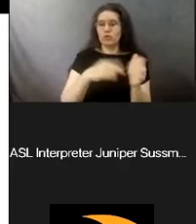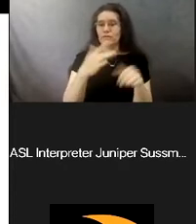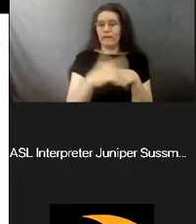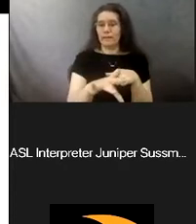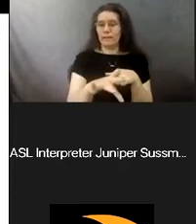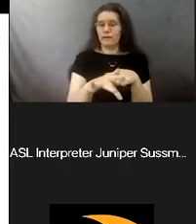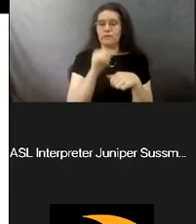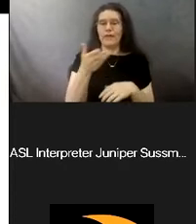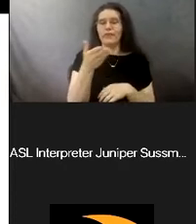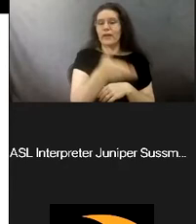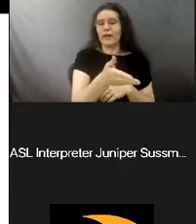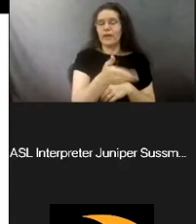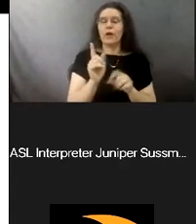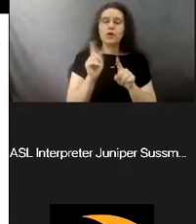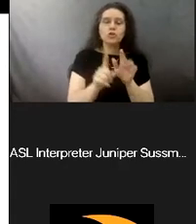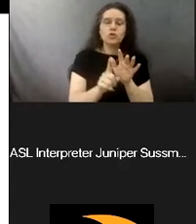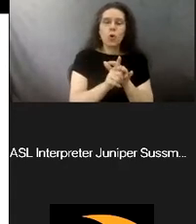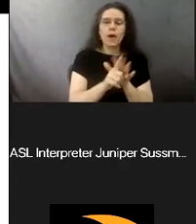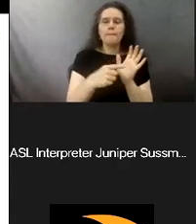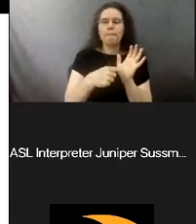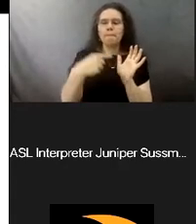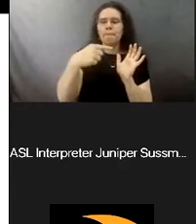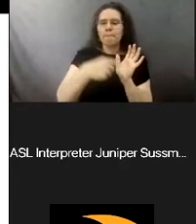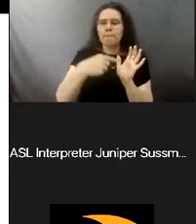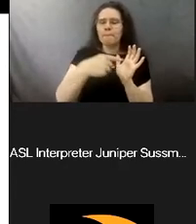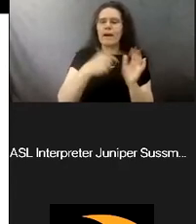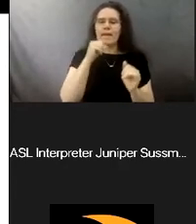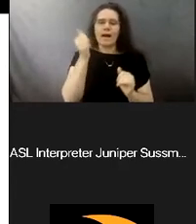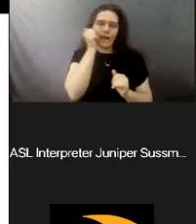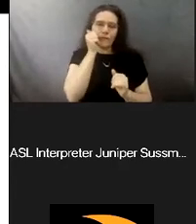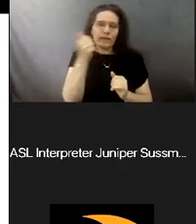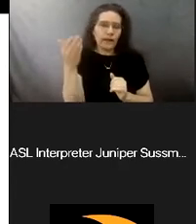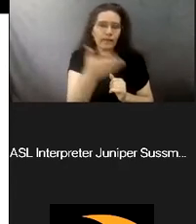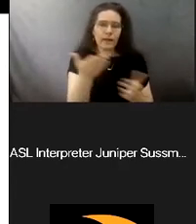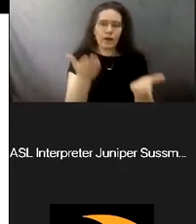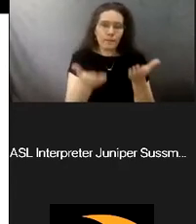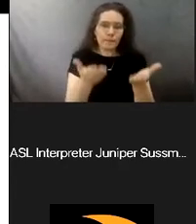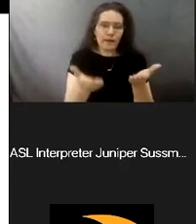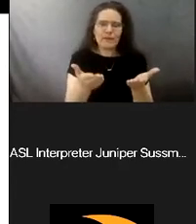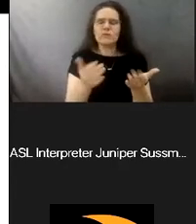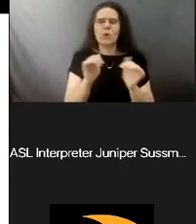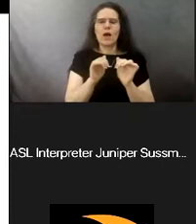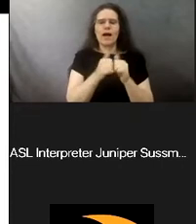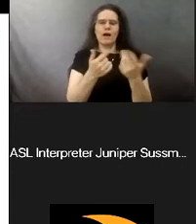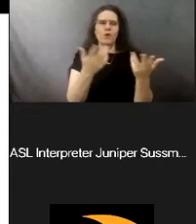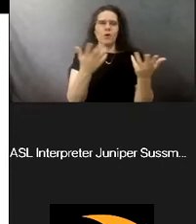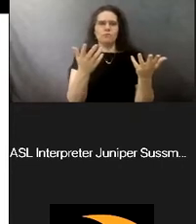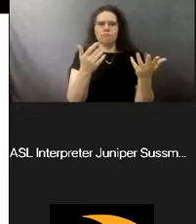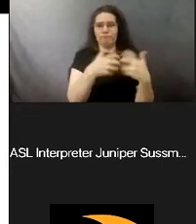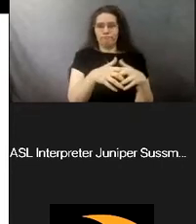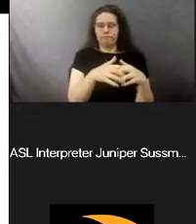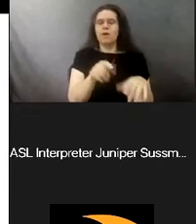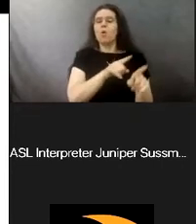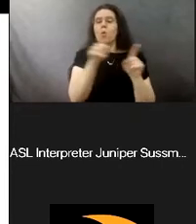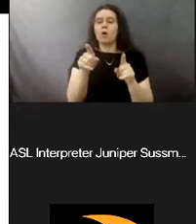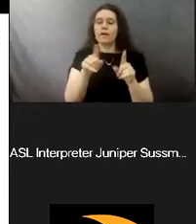not there during every day that the school is in session. What does this look like for field trips? What does it look like if your